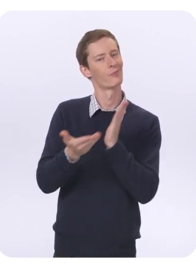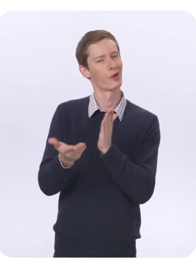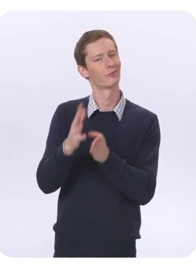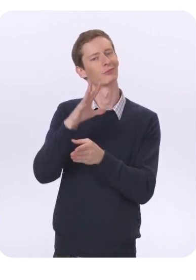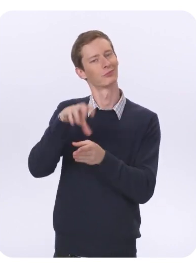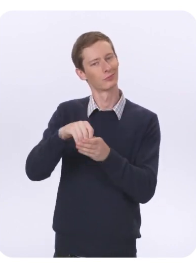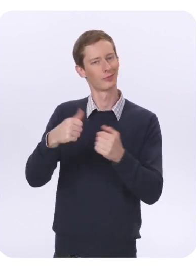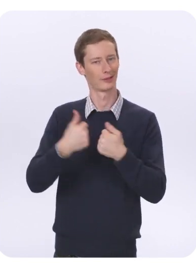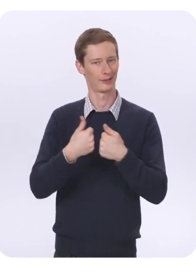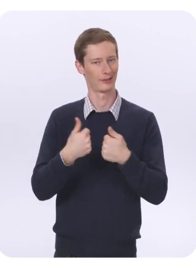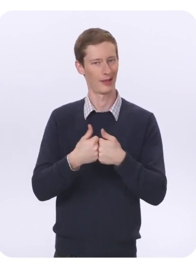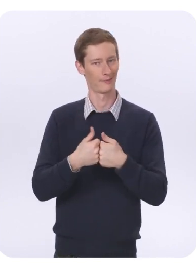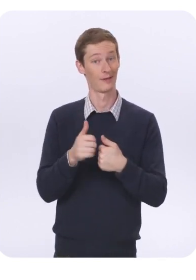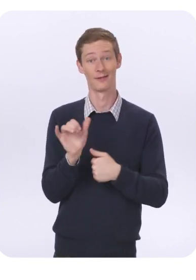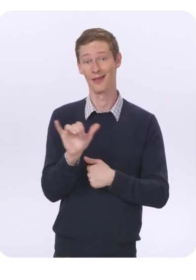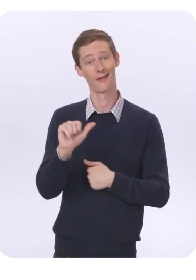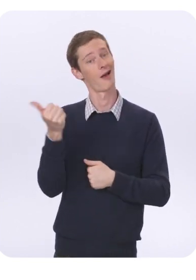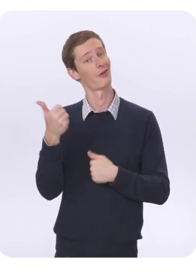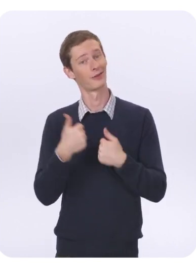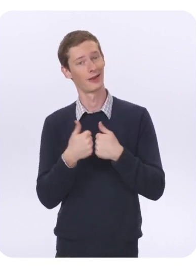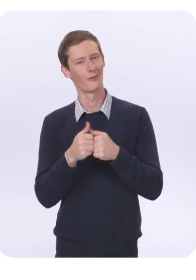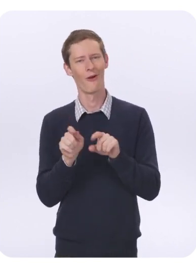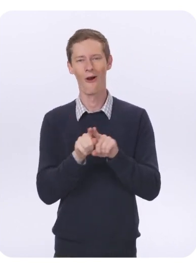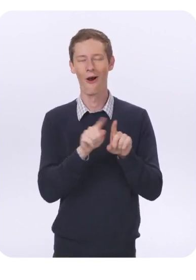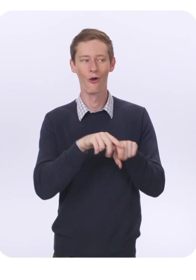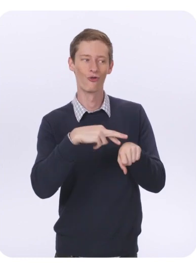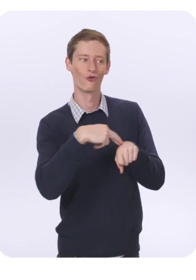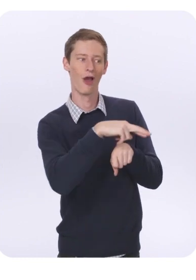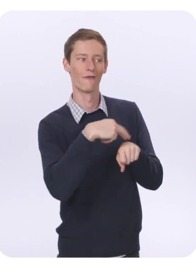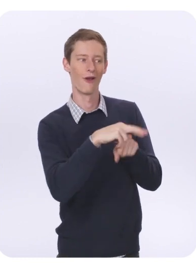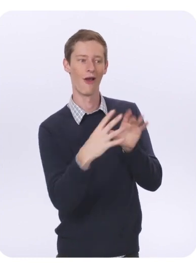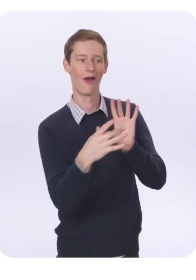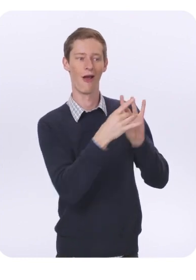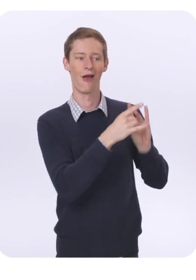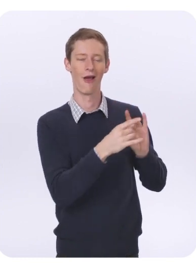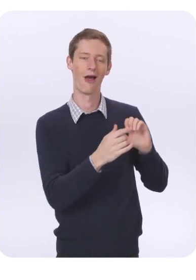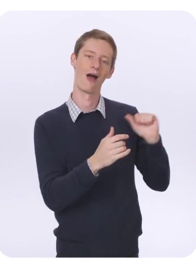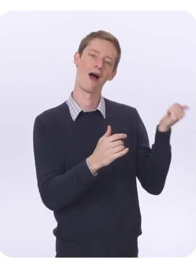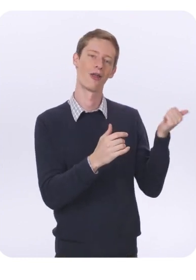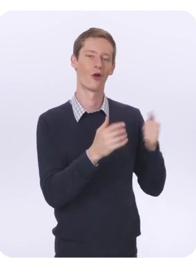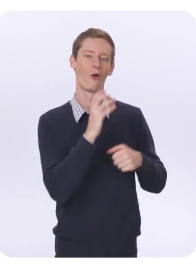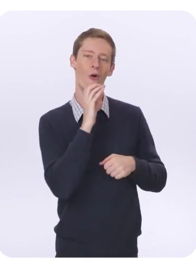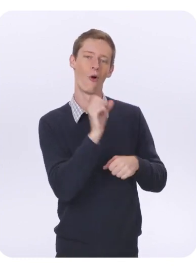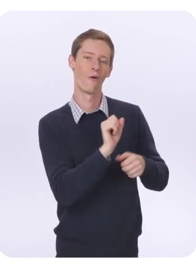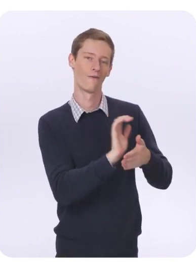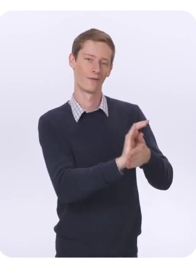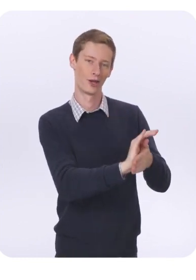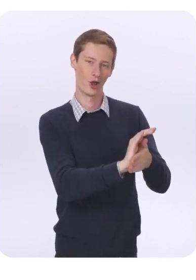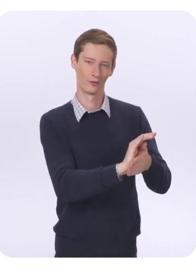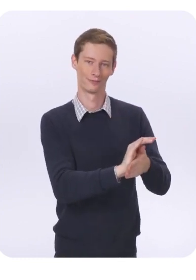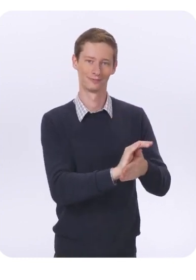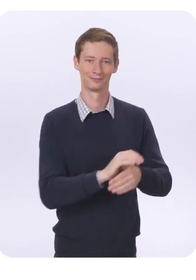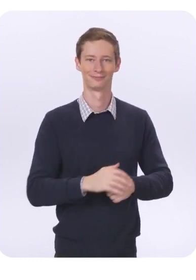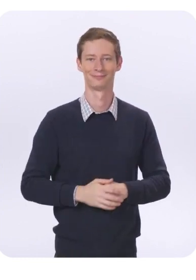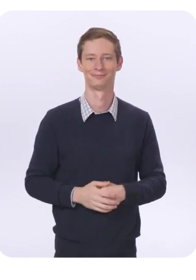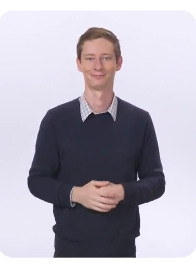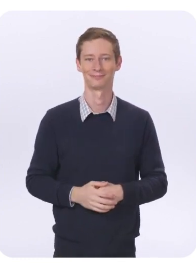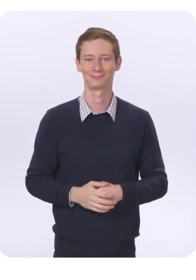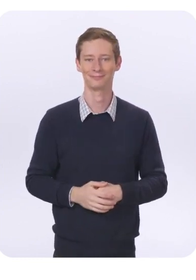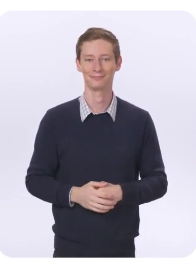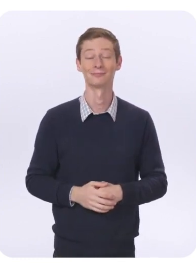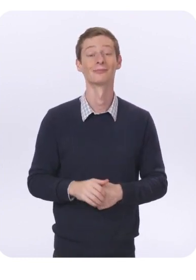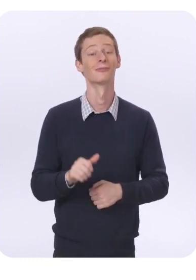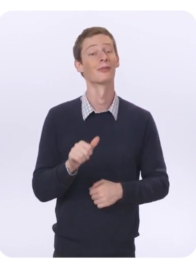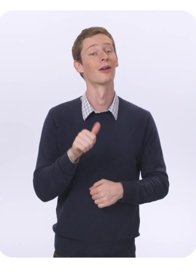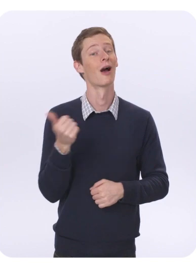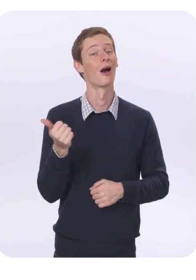game, but also a fun Easter egg for any Kurzgesagt fan who gets to experience that additional dimension. The other